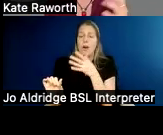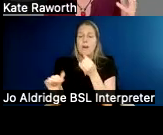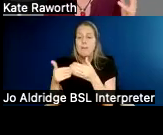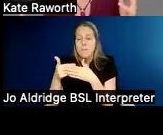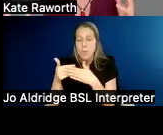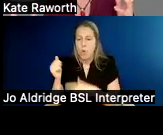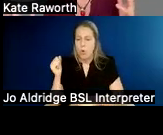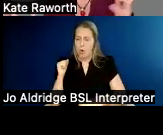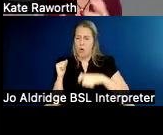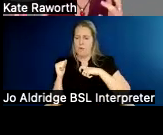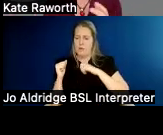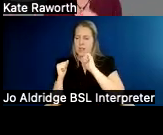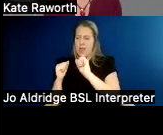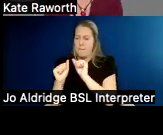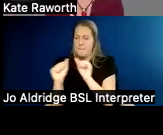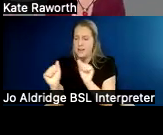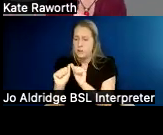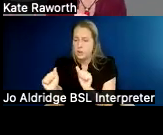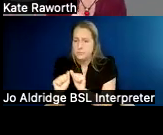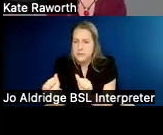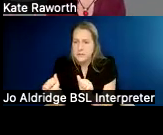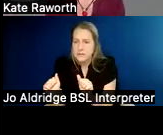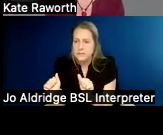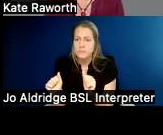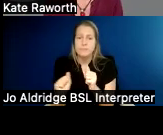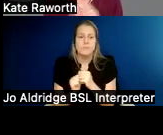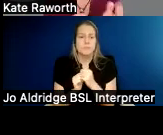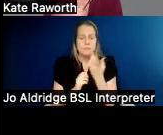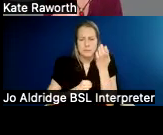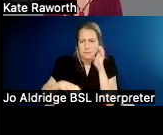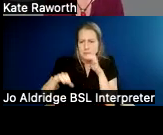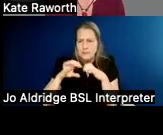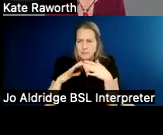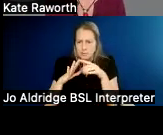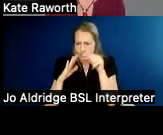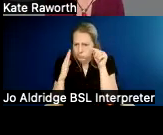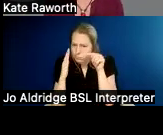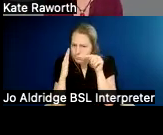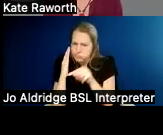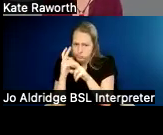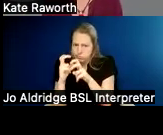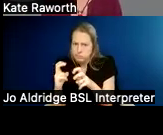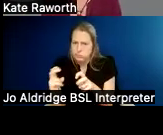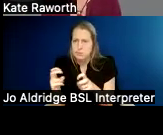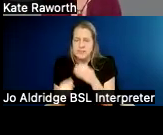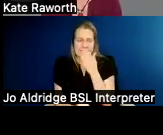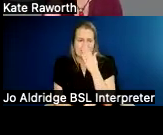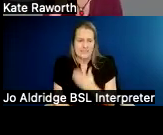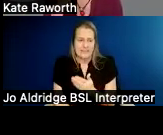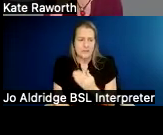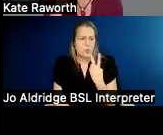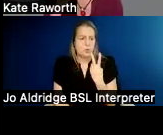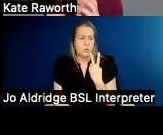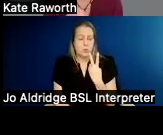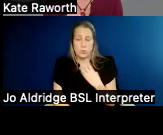because the science had been really scrutinized over the last between 2019 and 2009 and 2015.